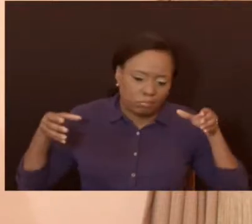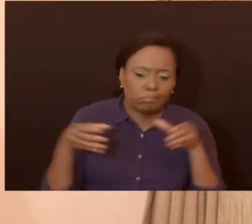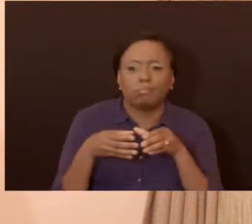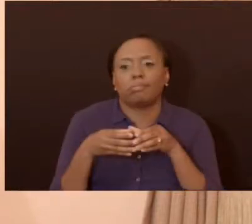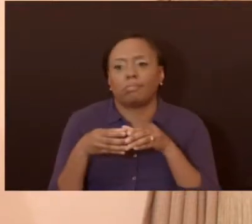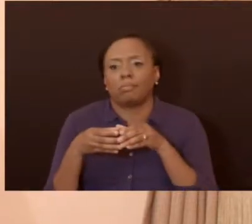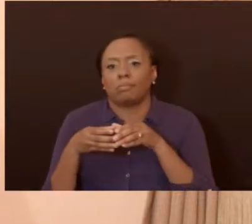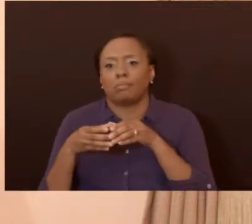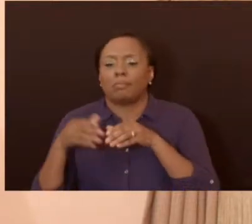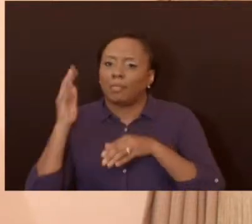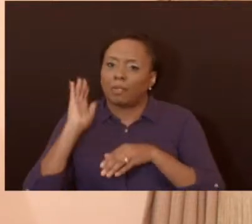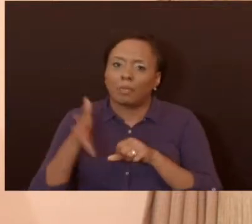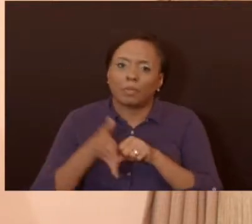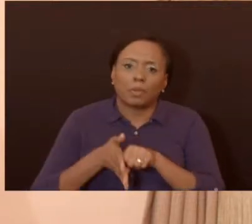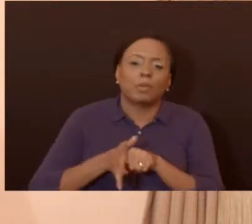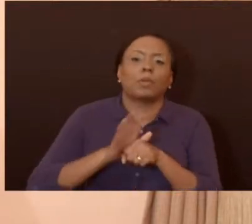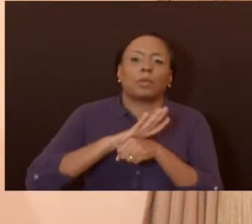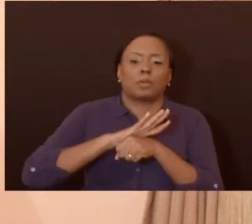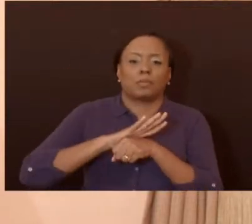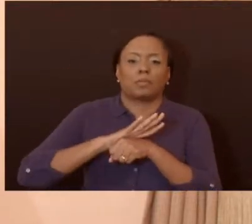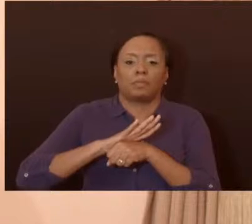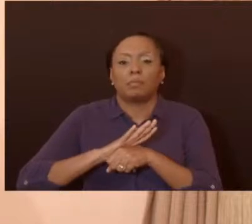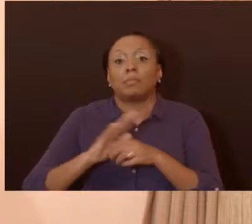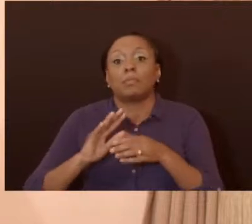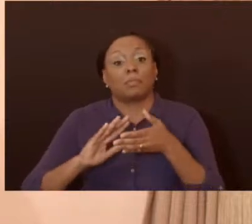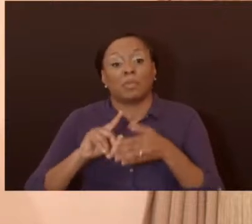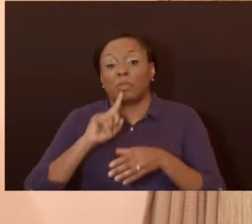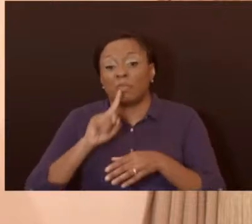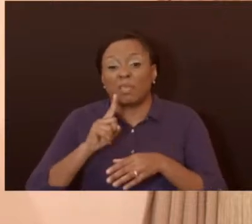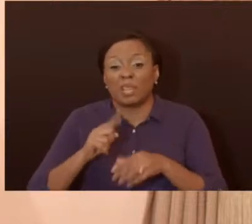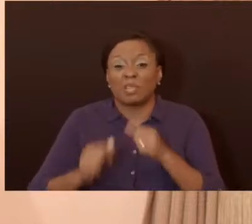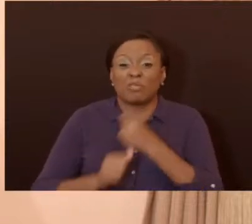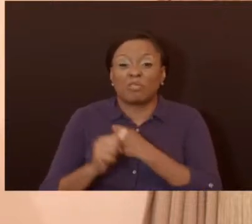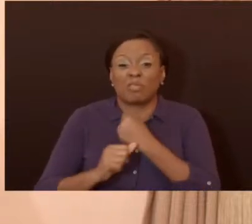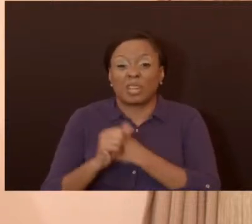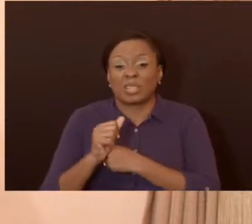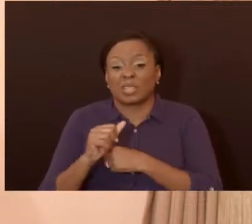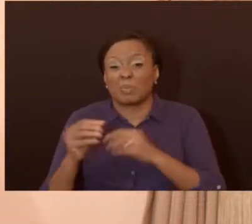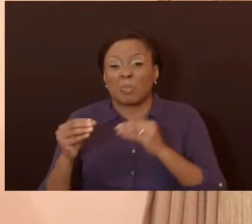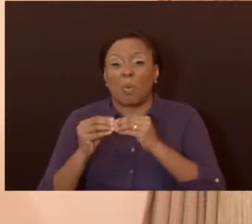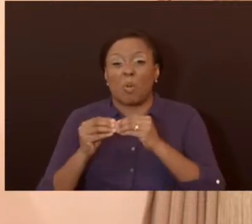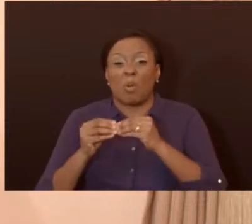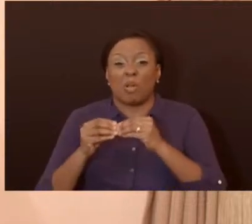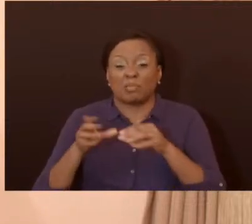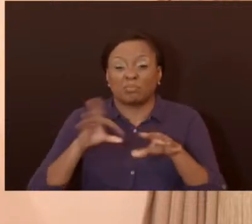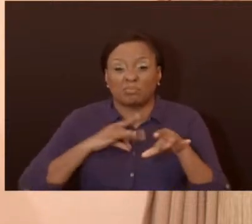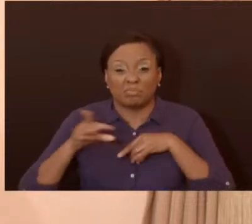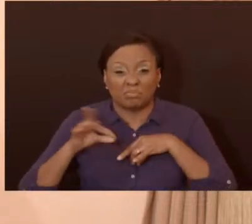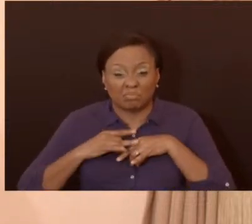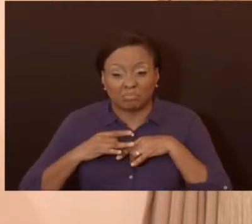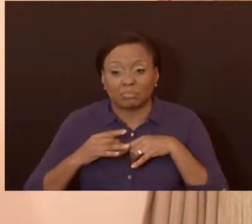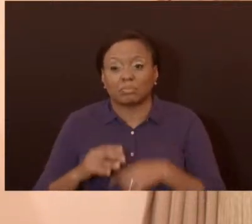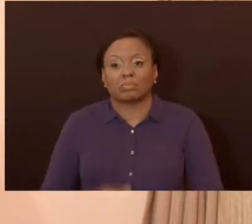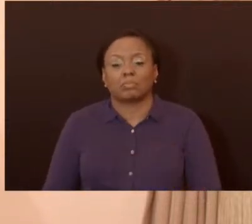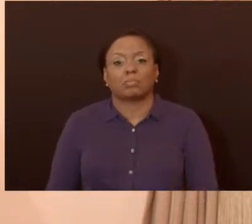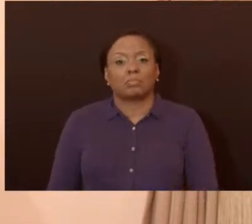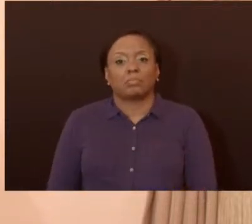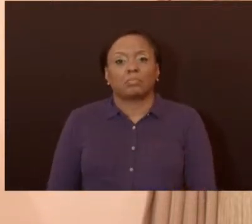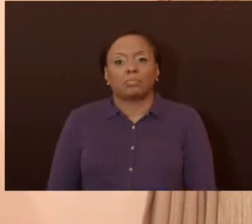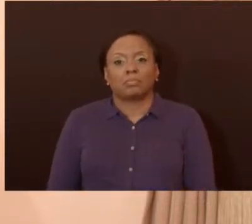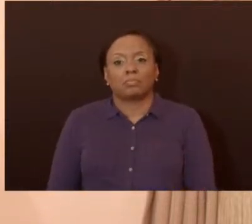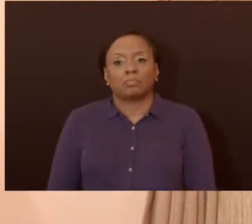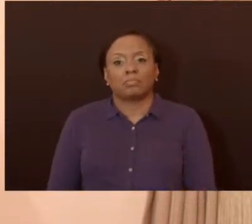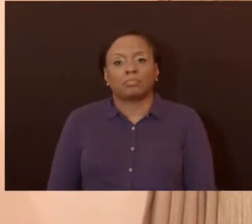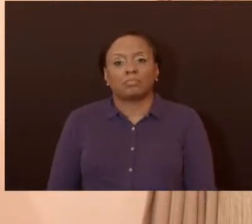get COVID. You increase your chances of getting COVID. We've seen the bars